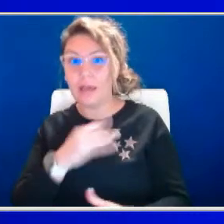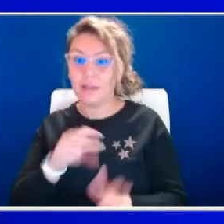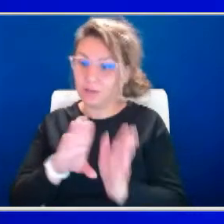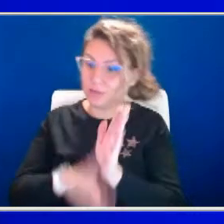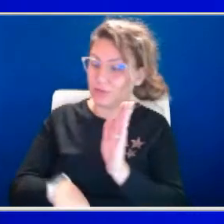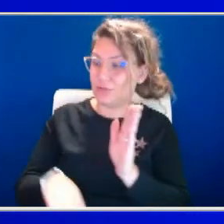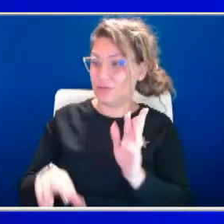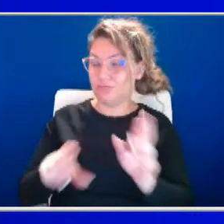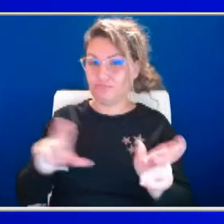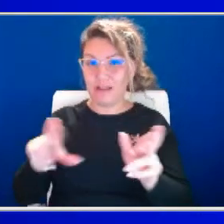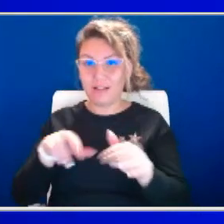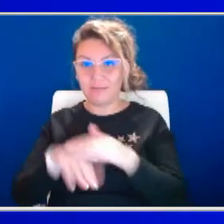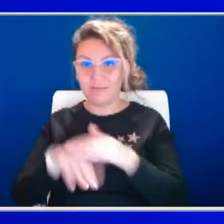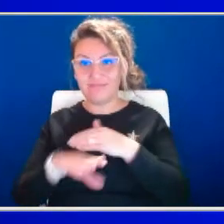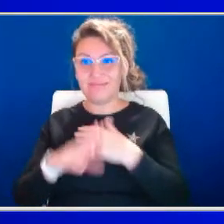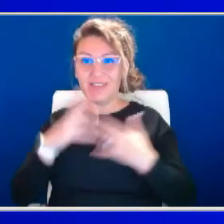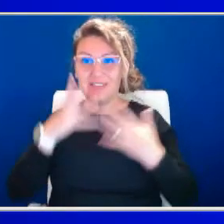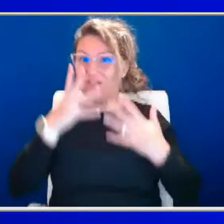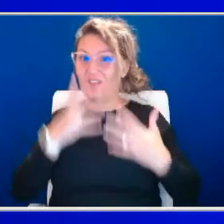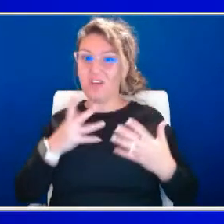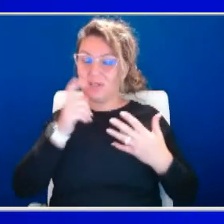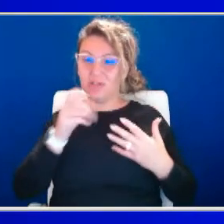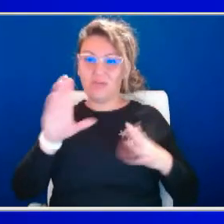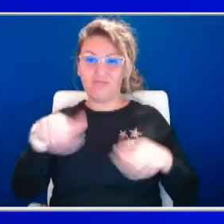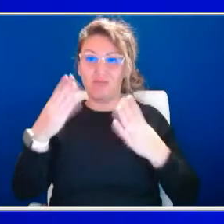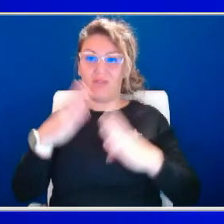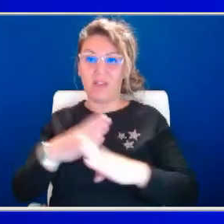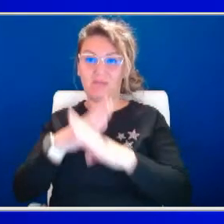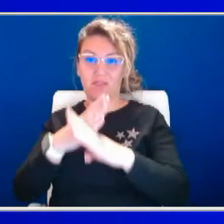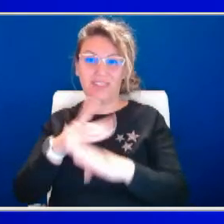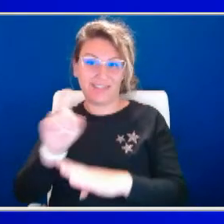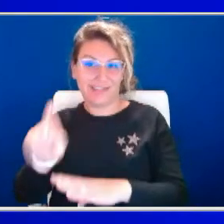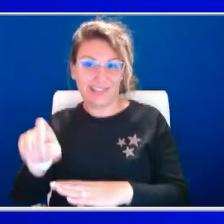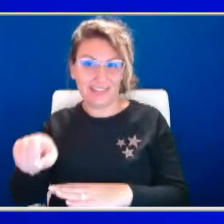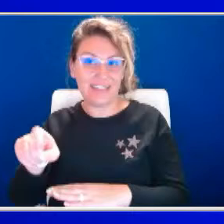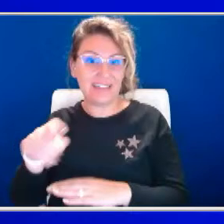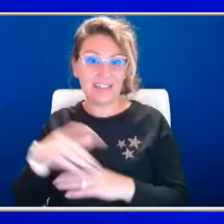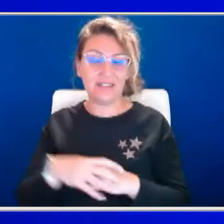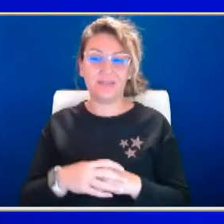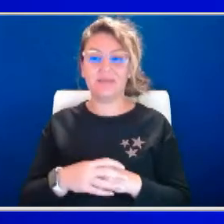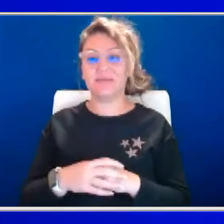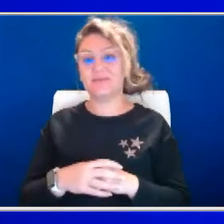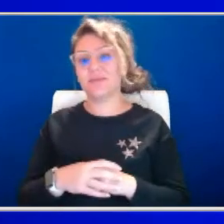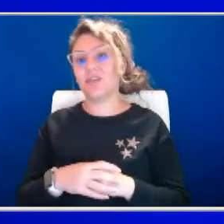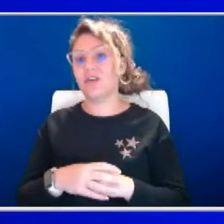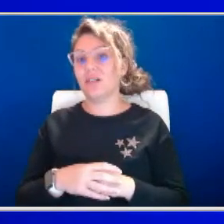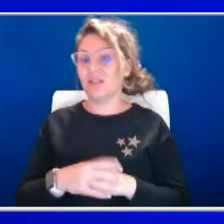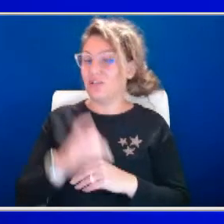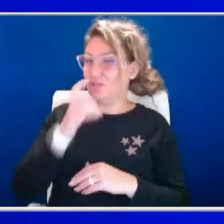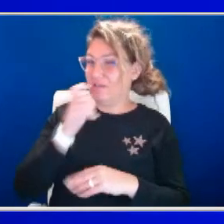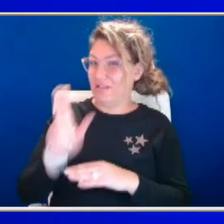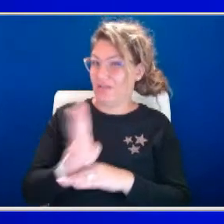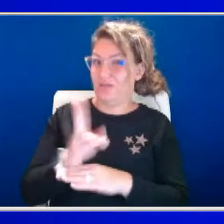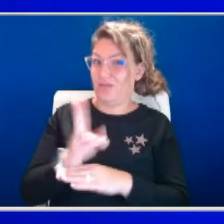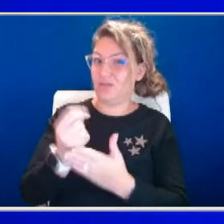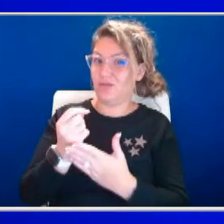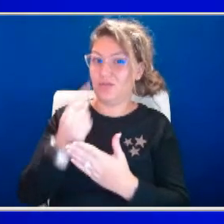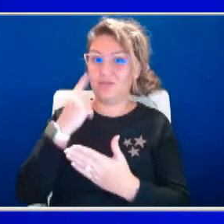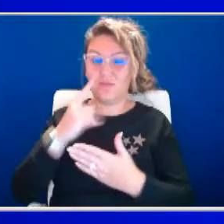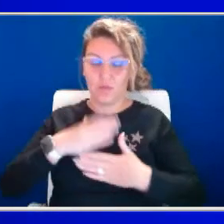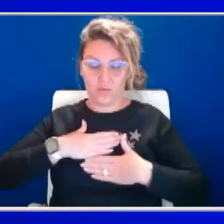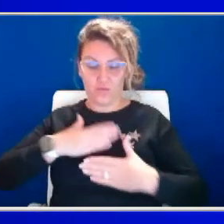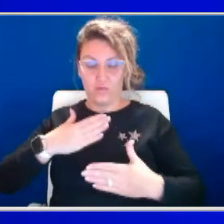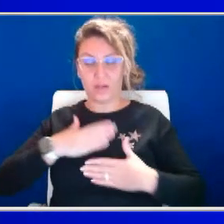accessible, they unfortunately just don't provide the protection that is needed, nor are they used as treatment for respiratory infections,